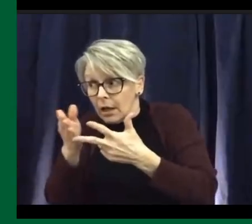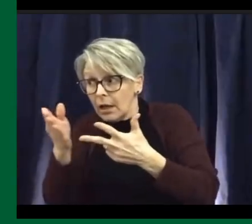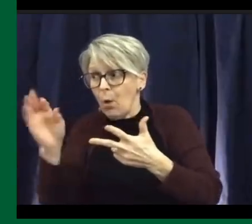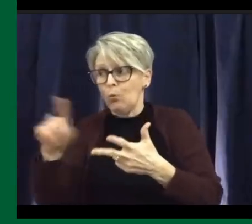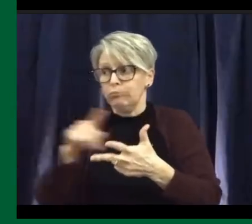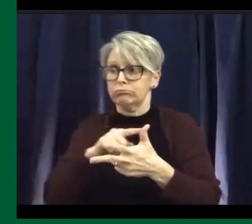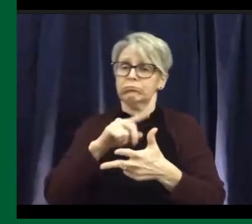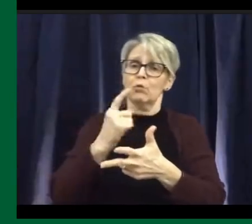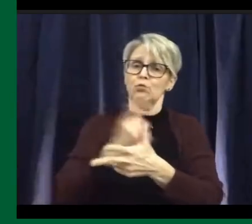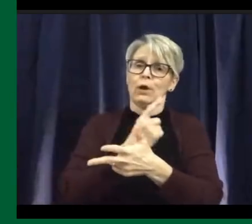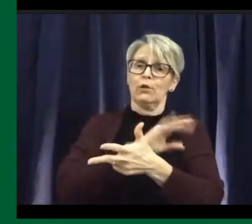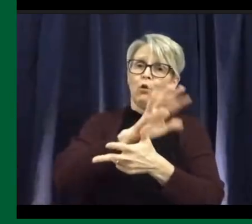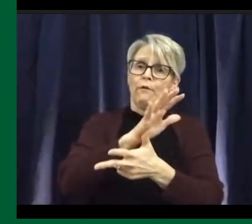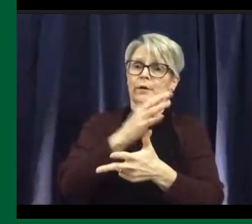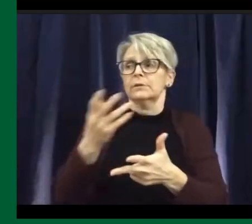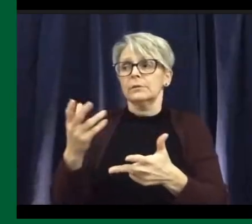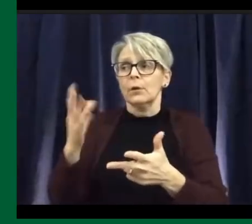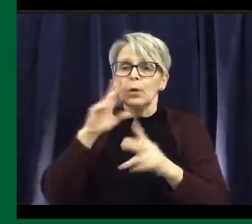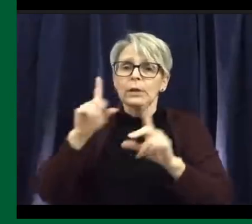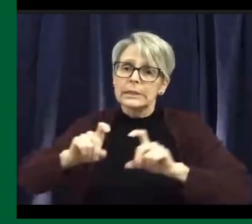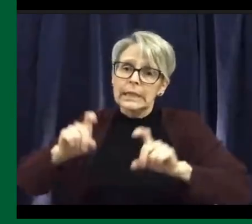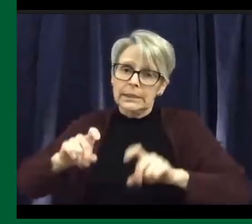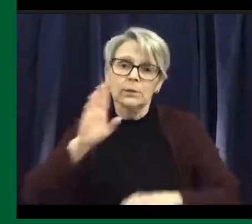We'll take another question on the phone line.